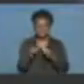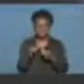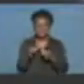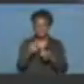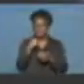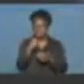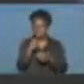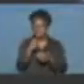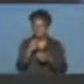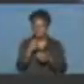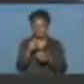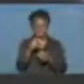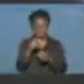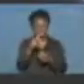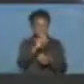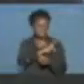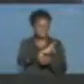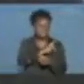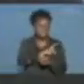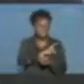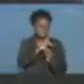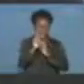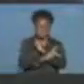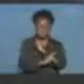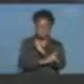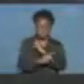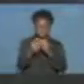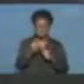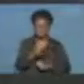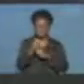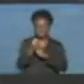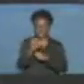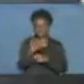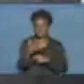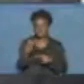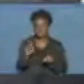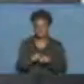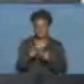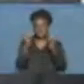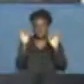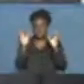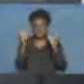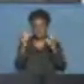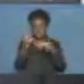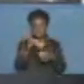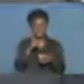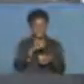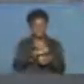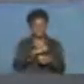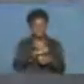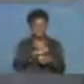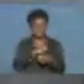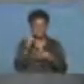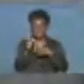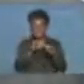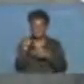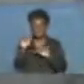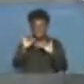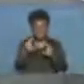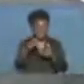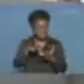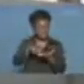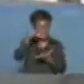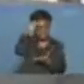that the prosecution had treated the matter as urgent and had filed their own submissions, prompting DeSeal to explain that he had just found out